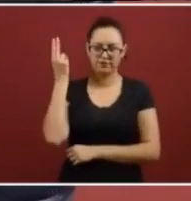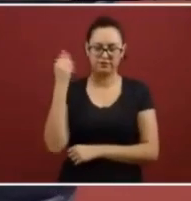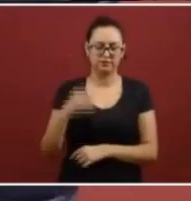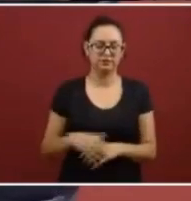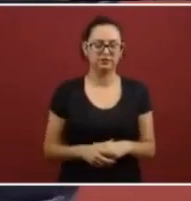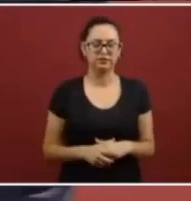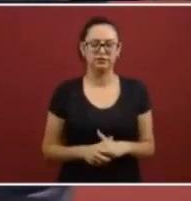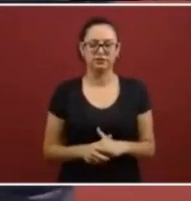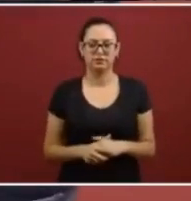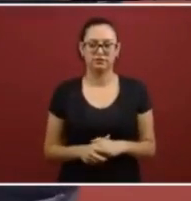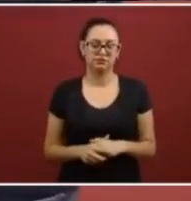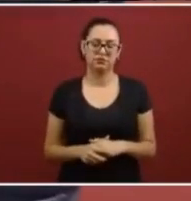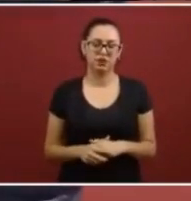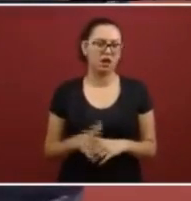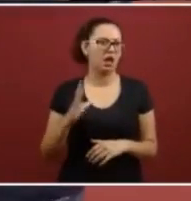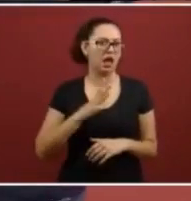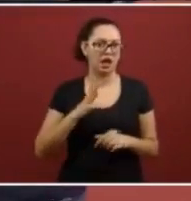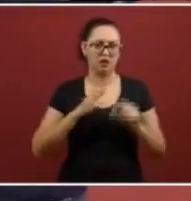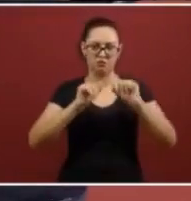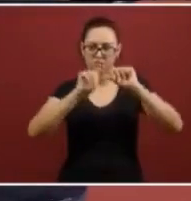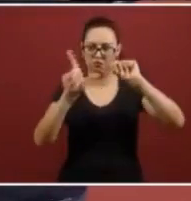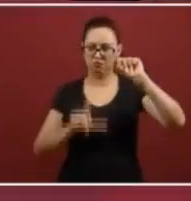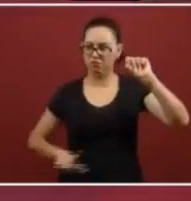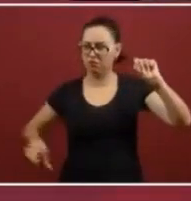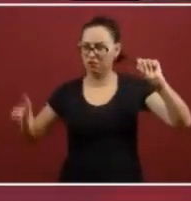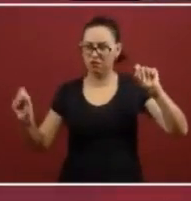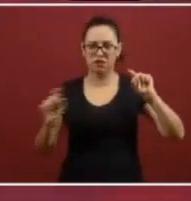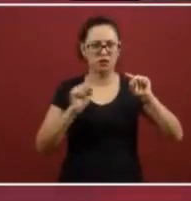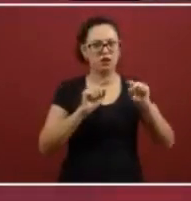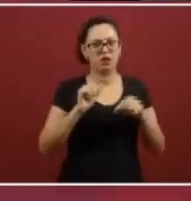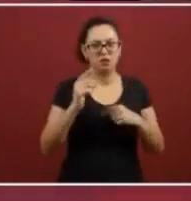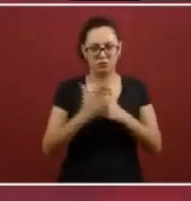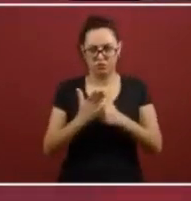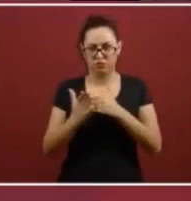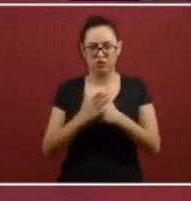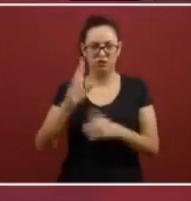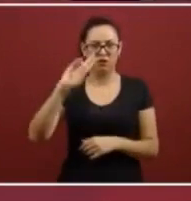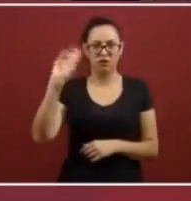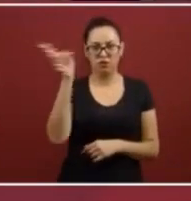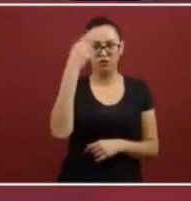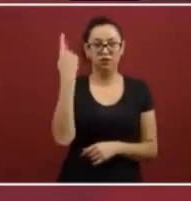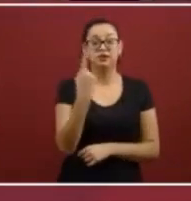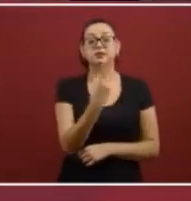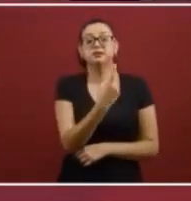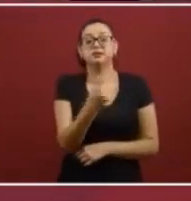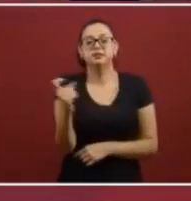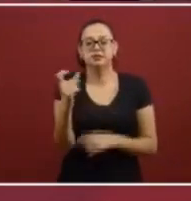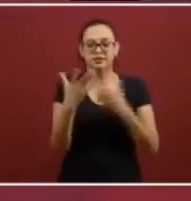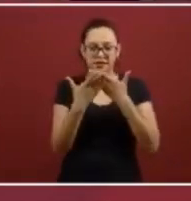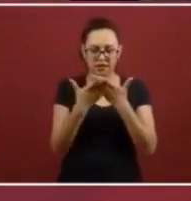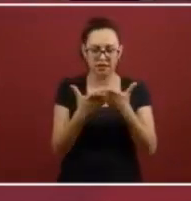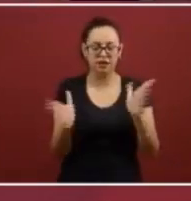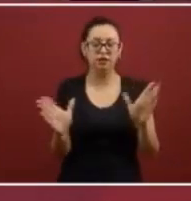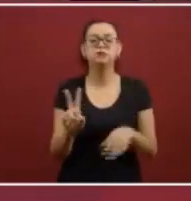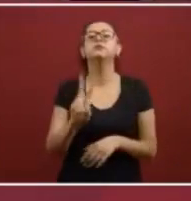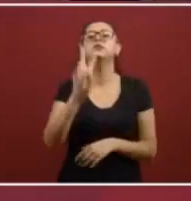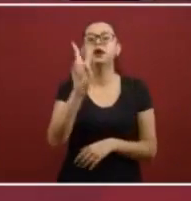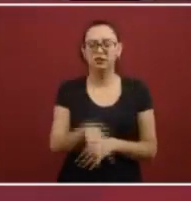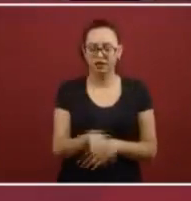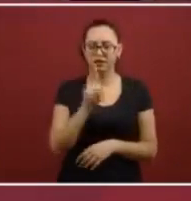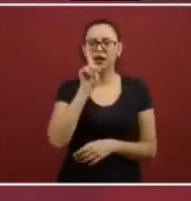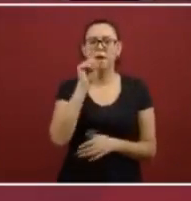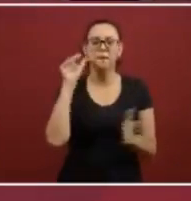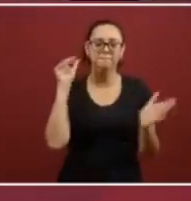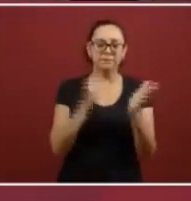assigned to handle creando the en el país. universities, 100 universidades públicas. 100 Y en efecto public son 1,000 universities, millones de pesos. and